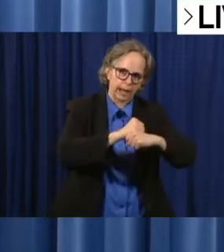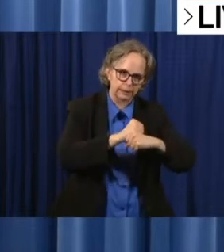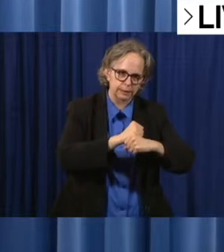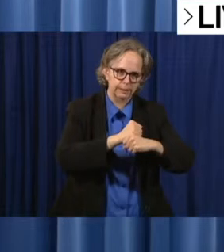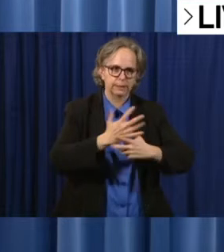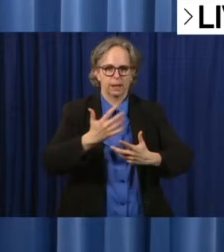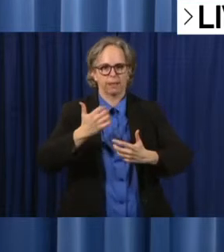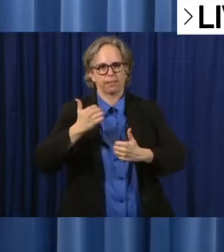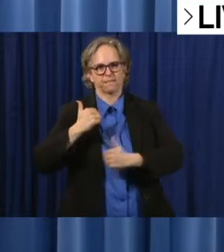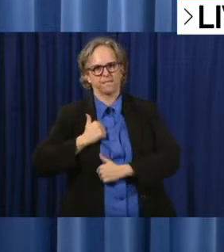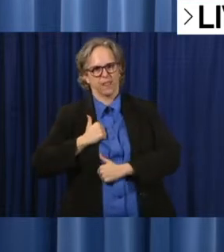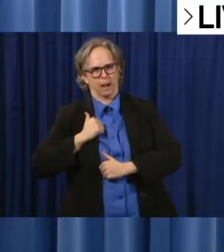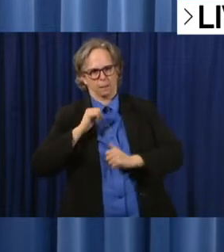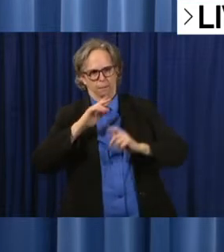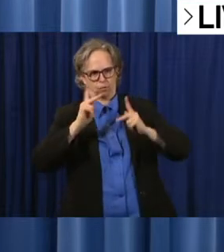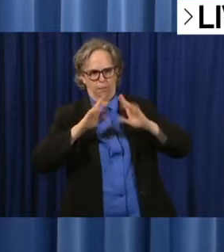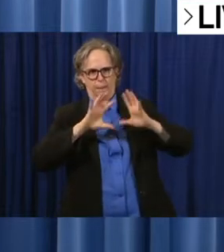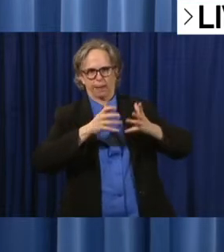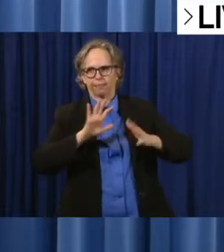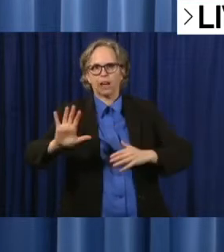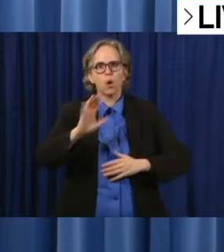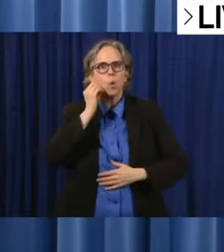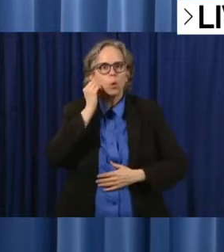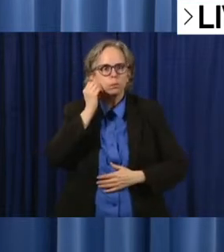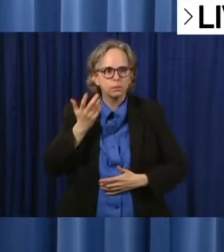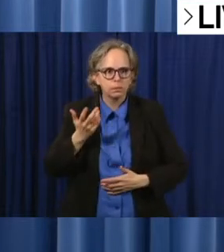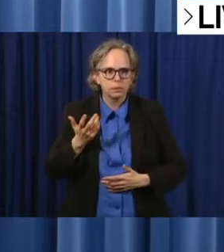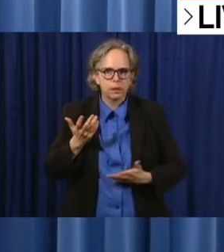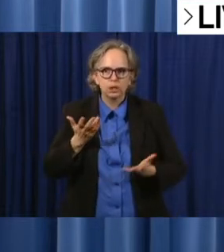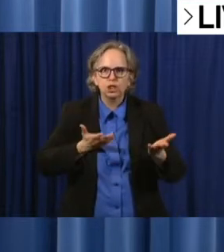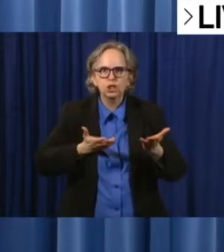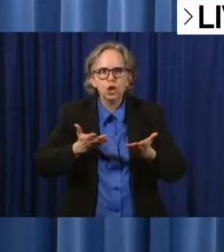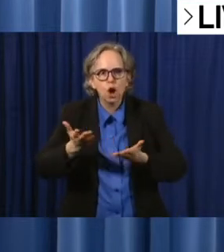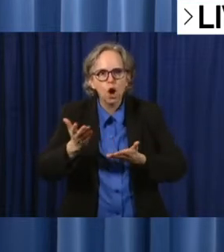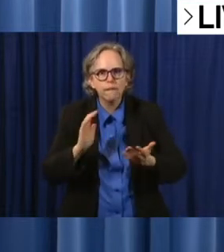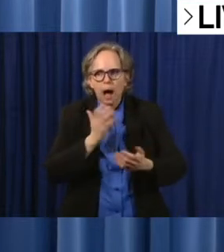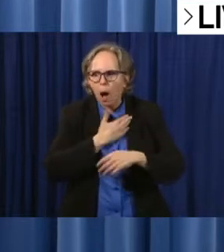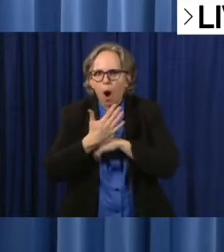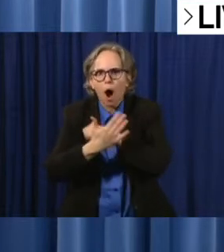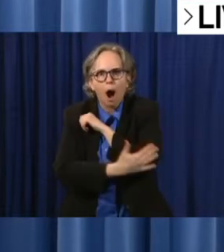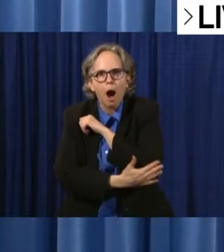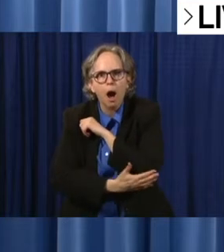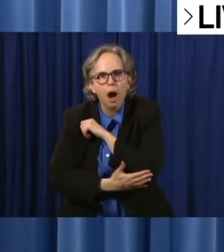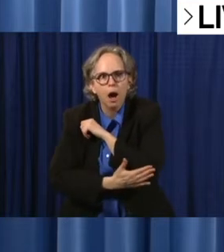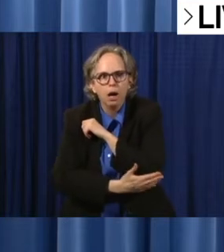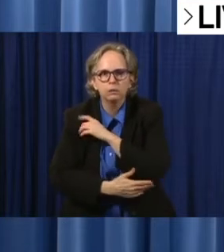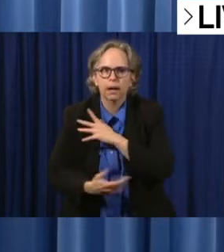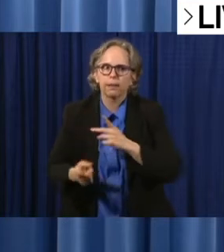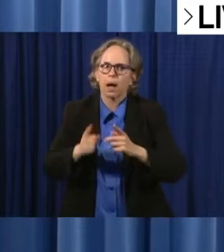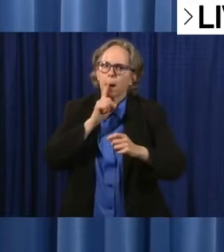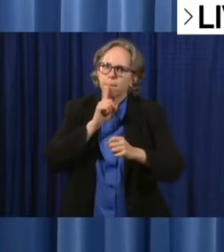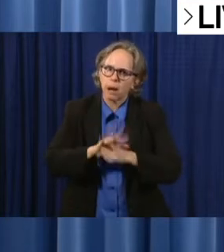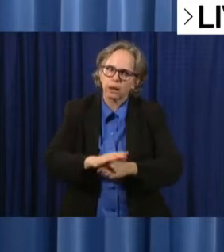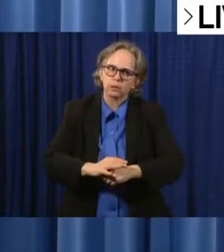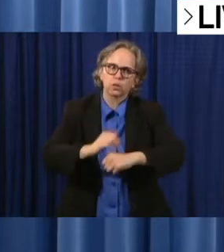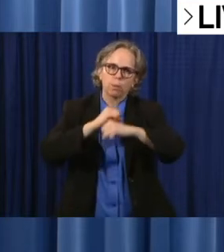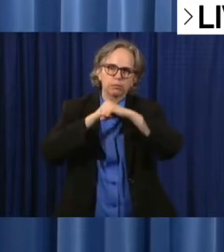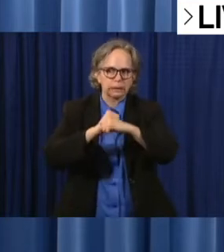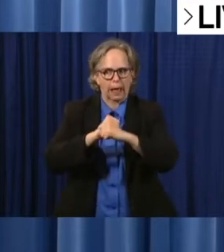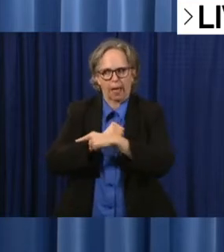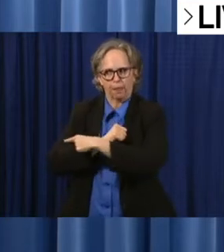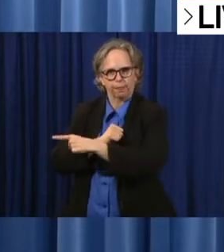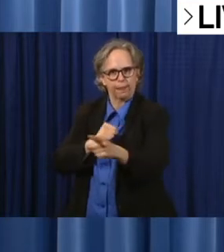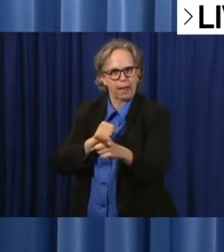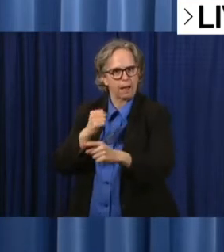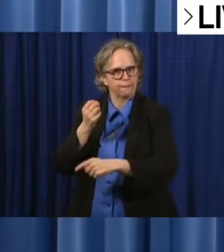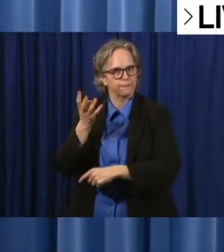our country. They protected us, and we are committed to protecting them. Last week, I directed Veterans Service Director